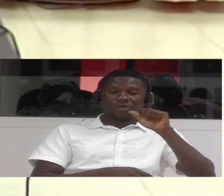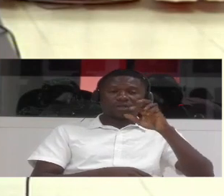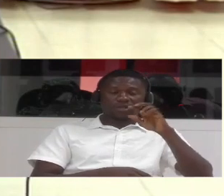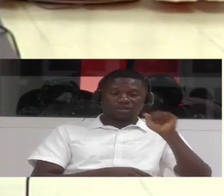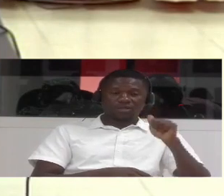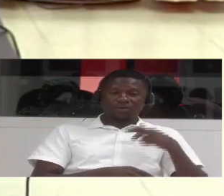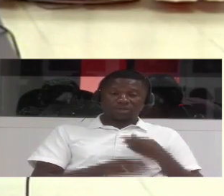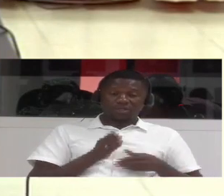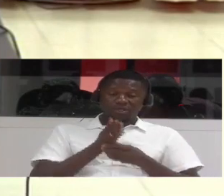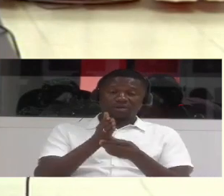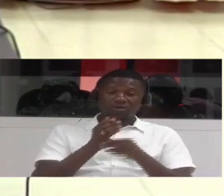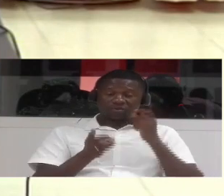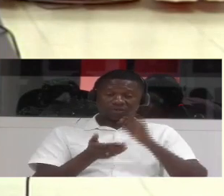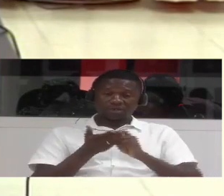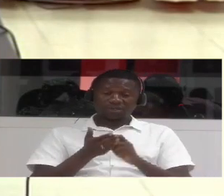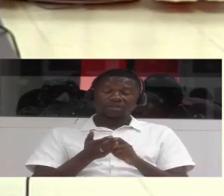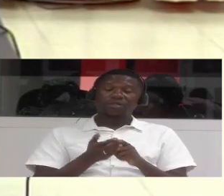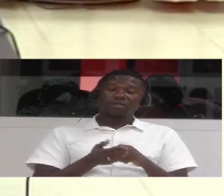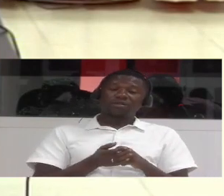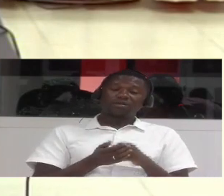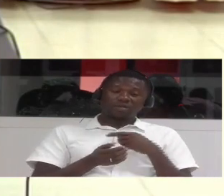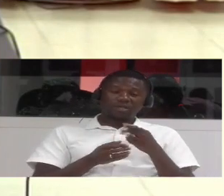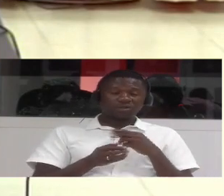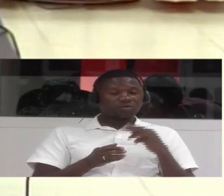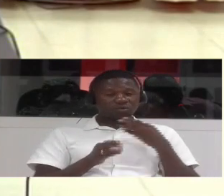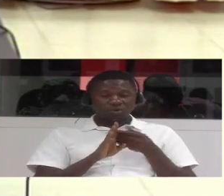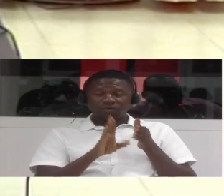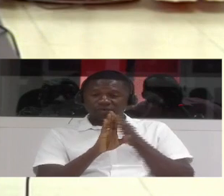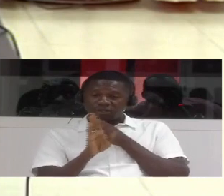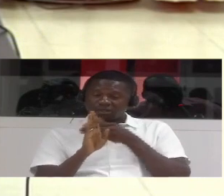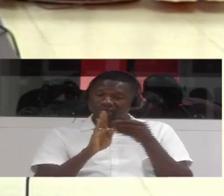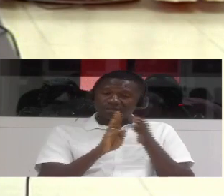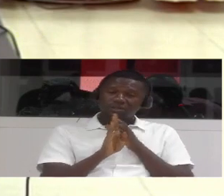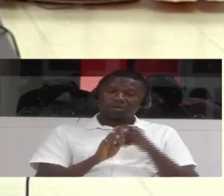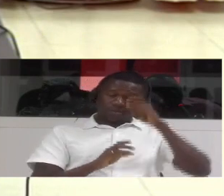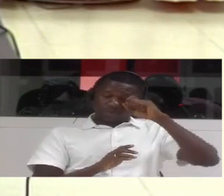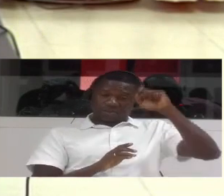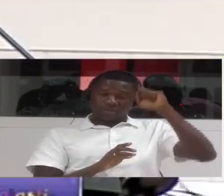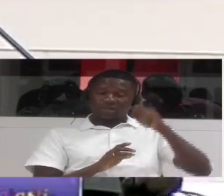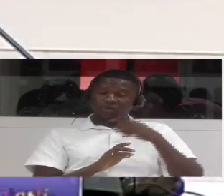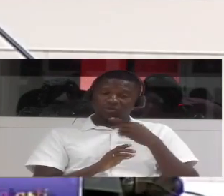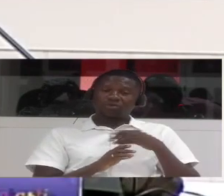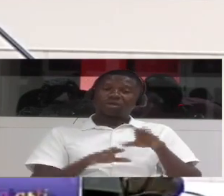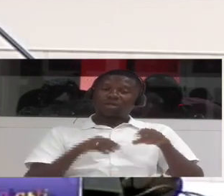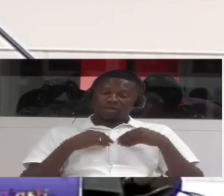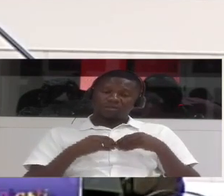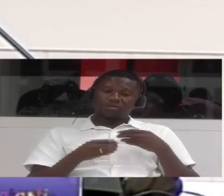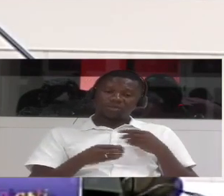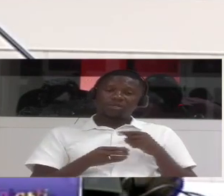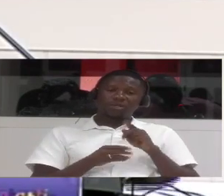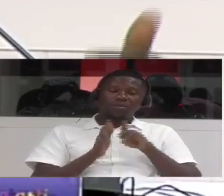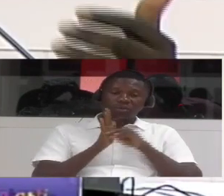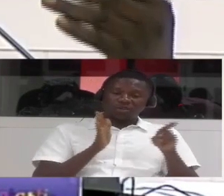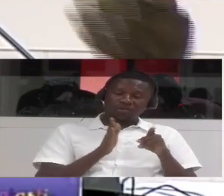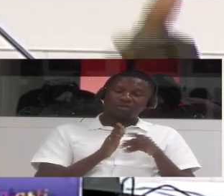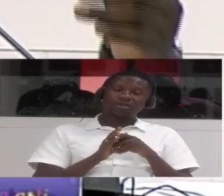And of course, she had to do a lot of convincing of the president for him to allow the private press to cover the